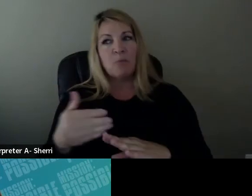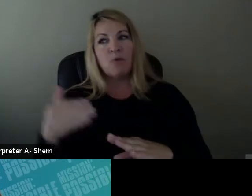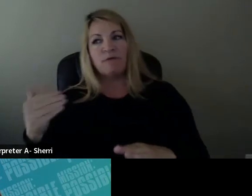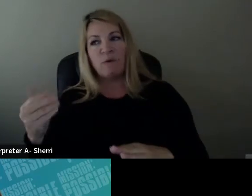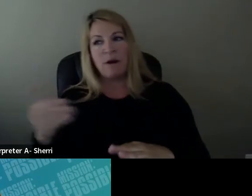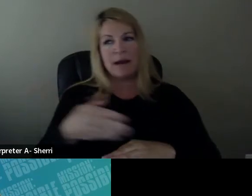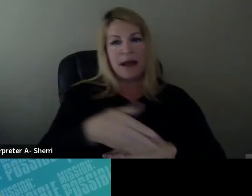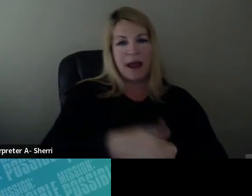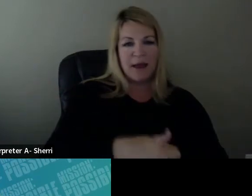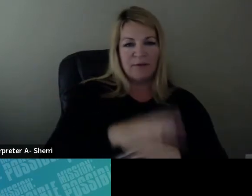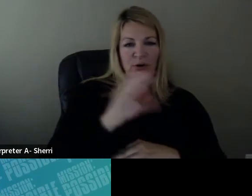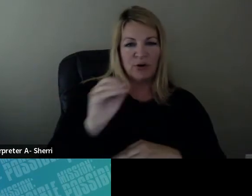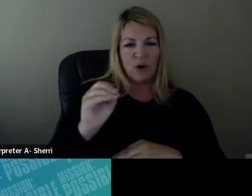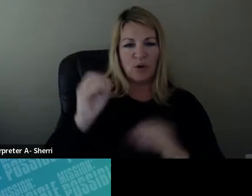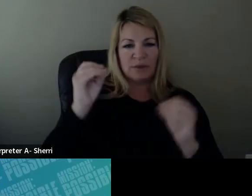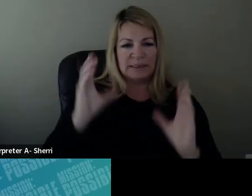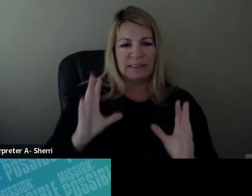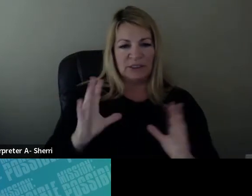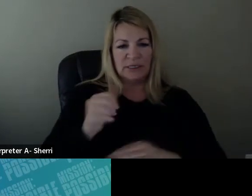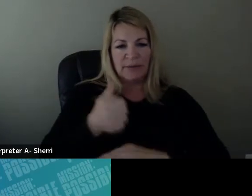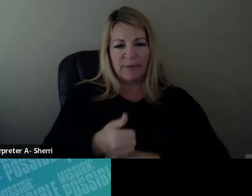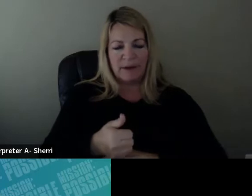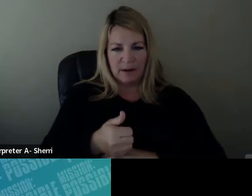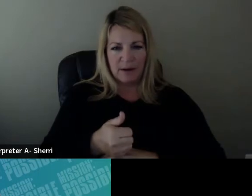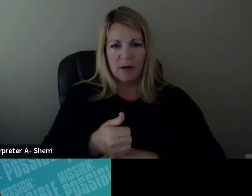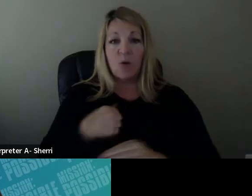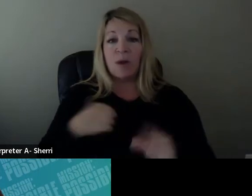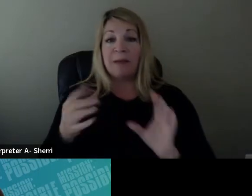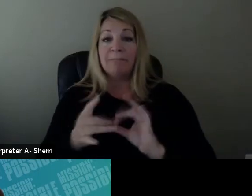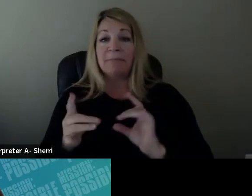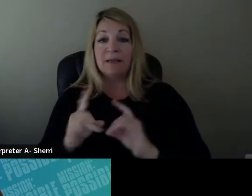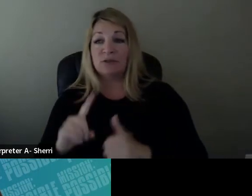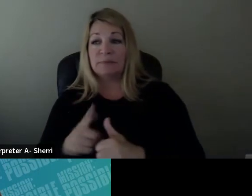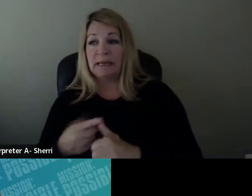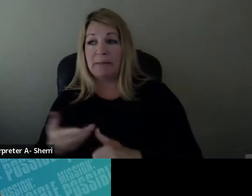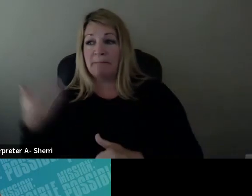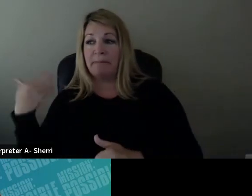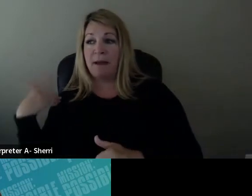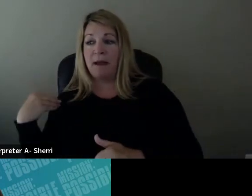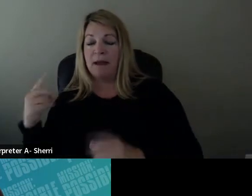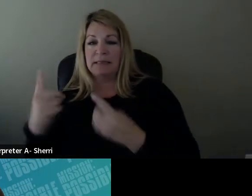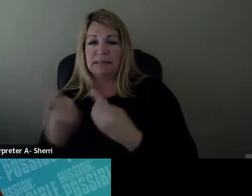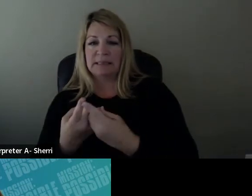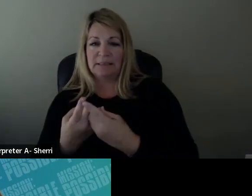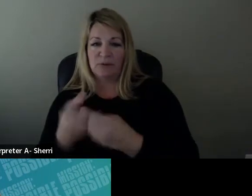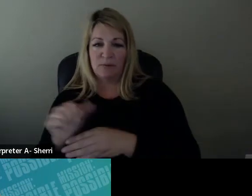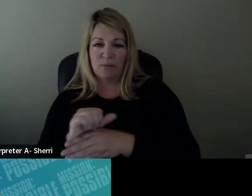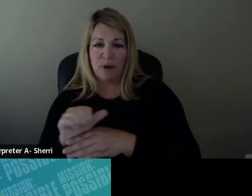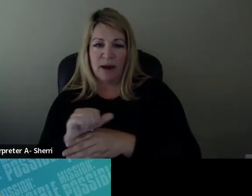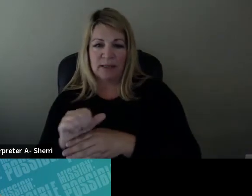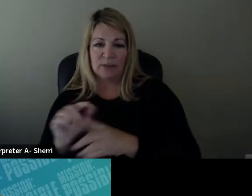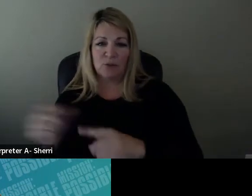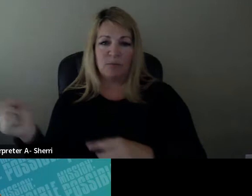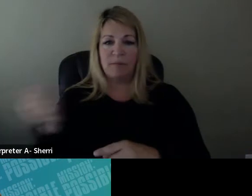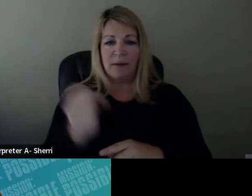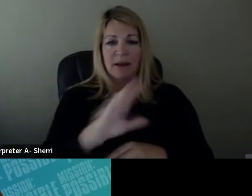our co-teaching implementation. I think we mentioned in the beginning that in the past, our district practice was to place all